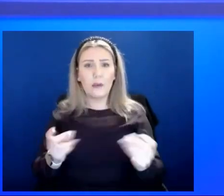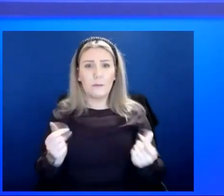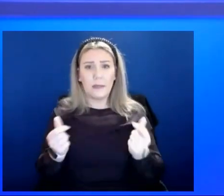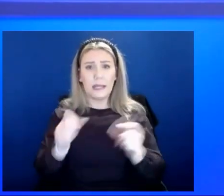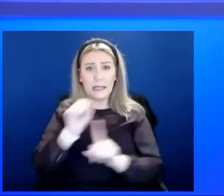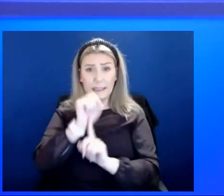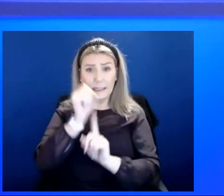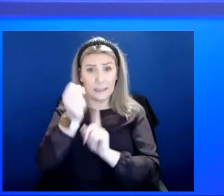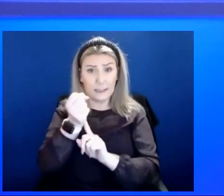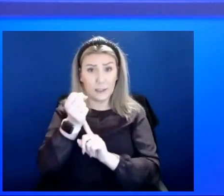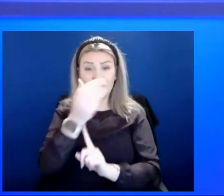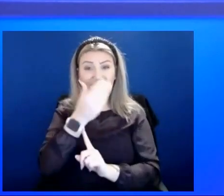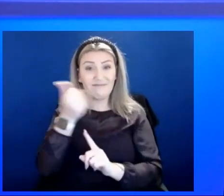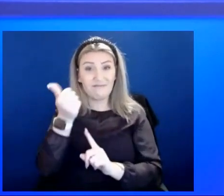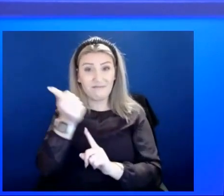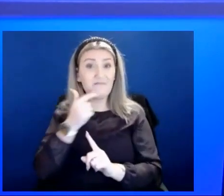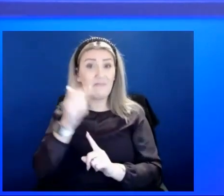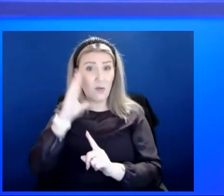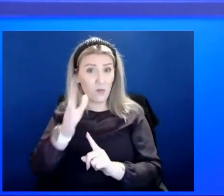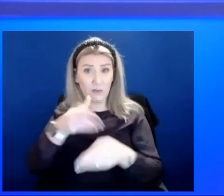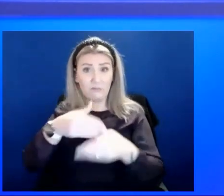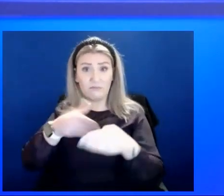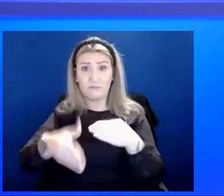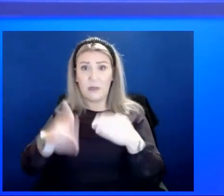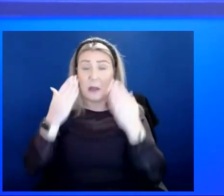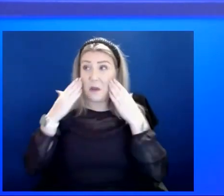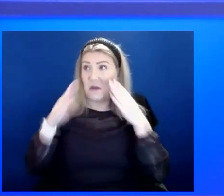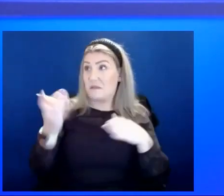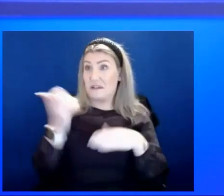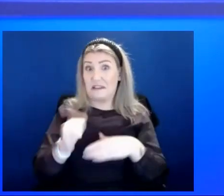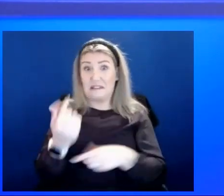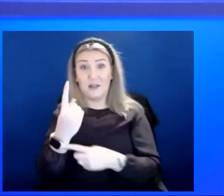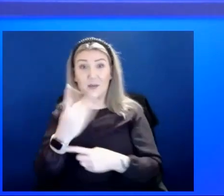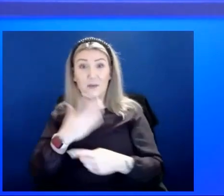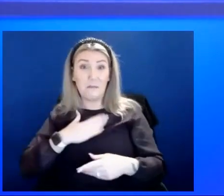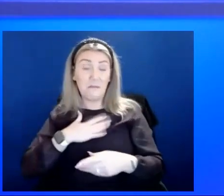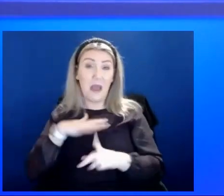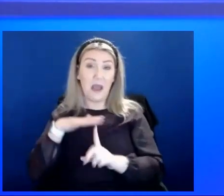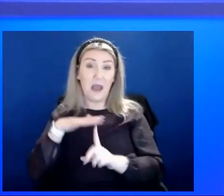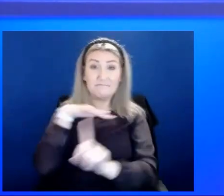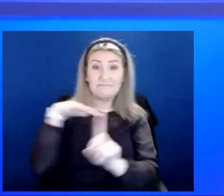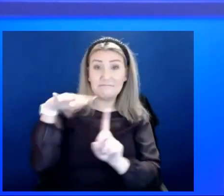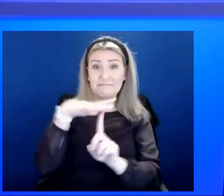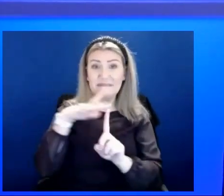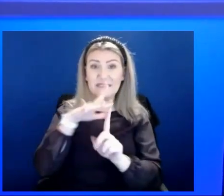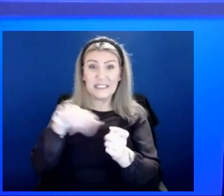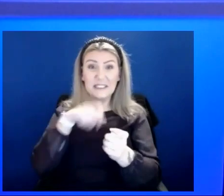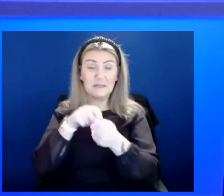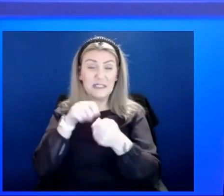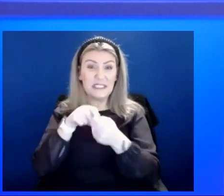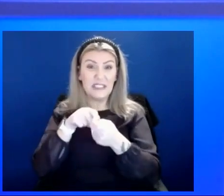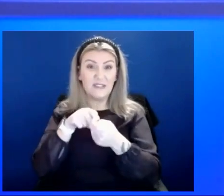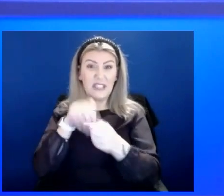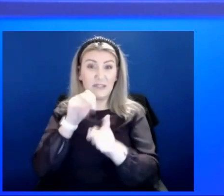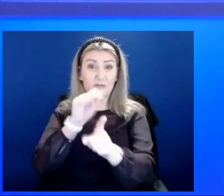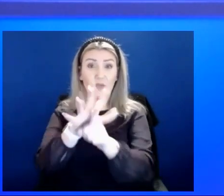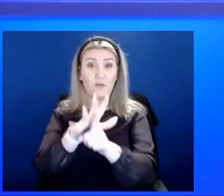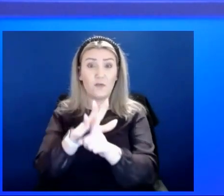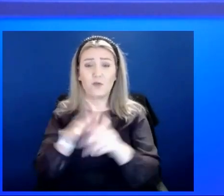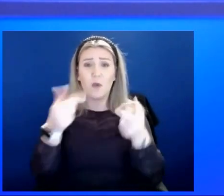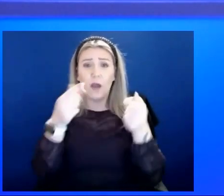the better it's going to be. I don't know anybody that in my sphere has any specific influence over the events that we're seeing unfold in Ukraine and